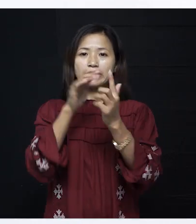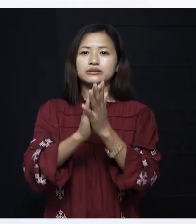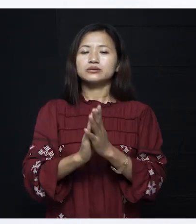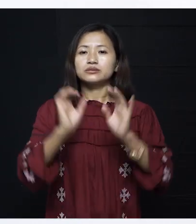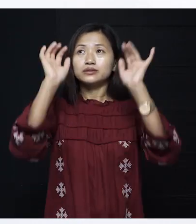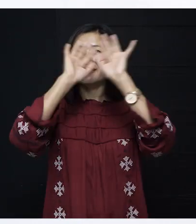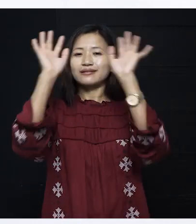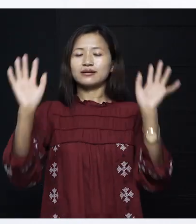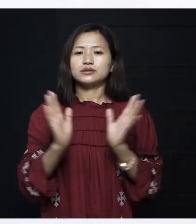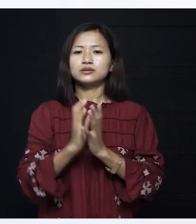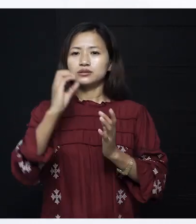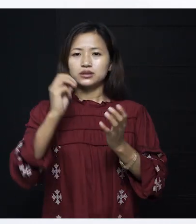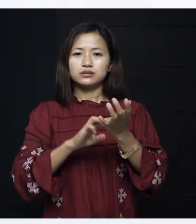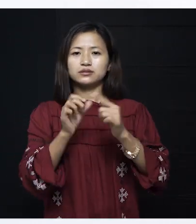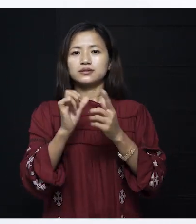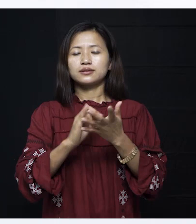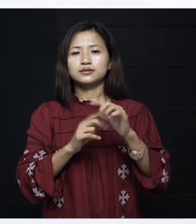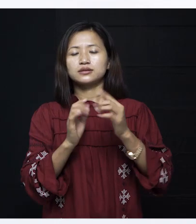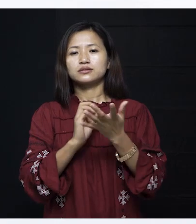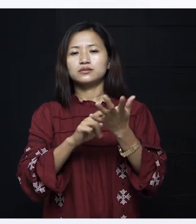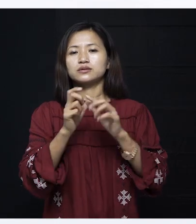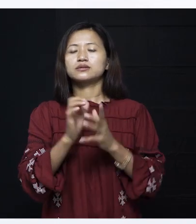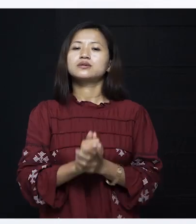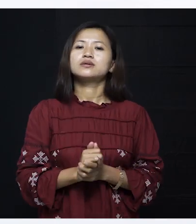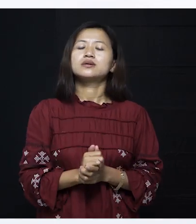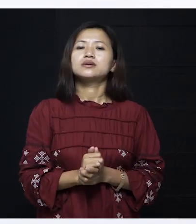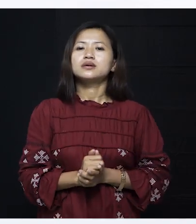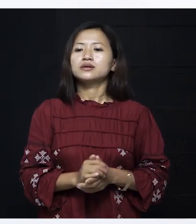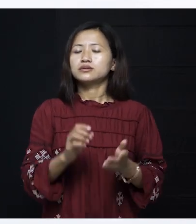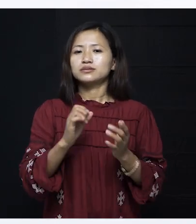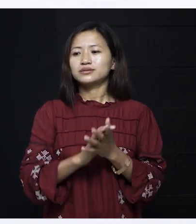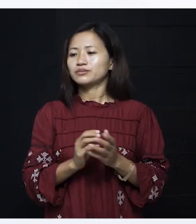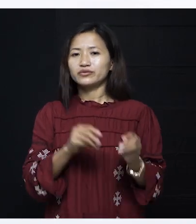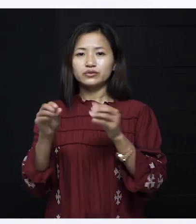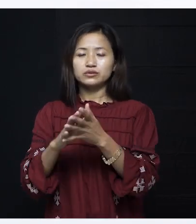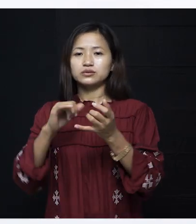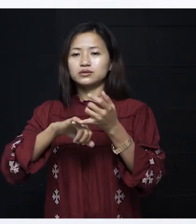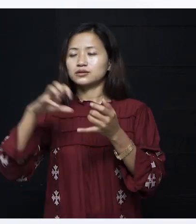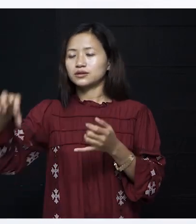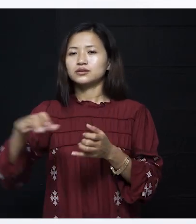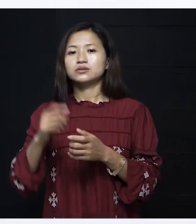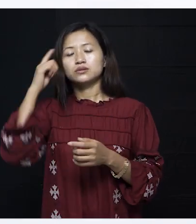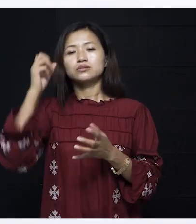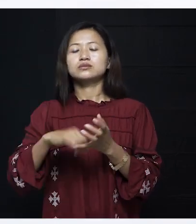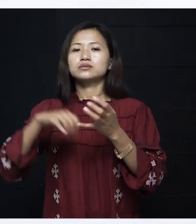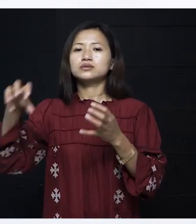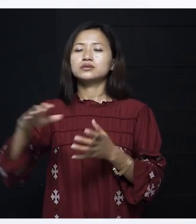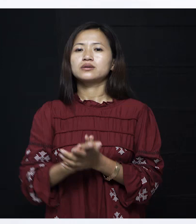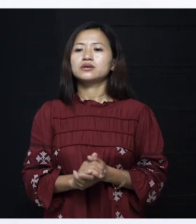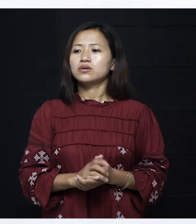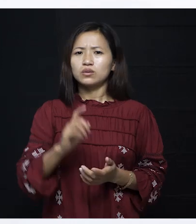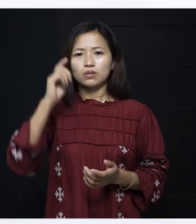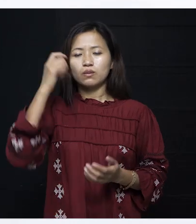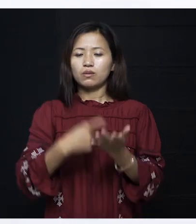condition, okay? So that is why this population, it differs from state to state or from one place to